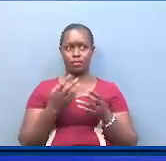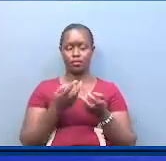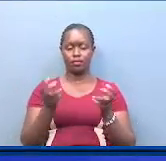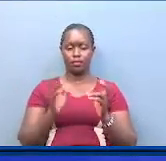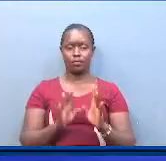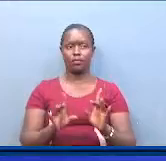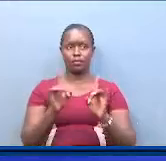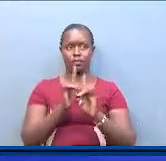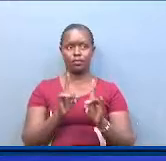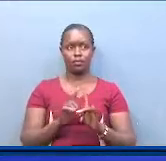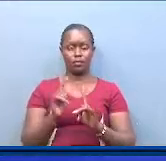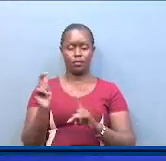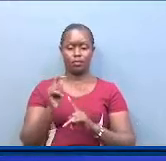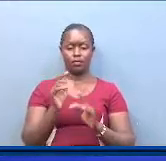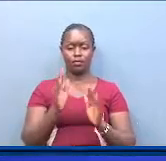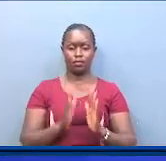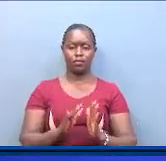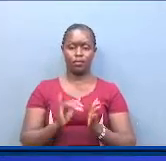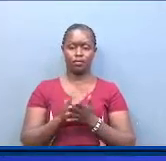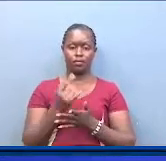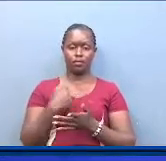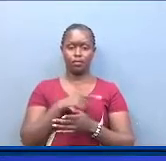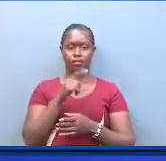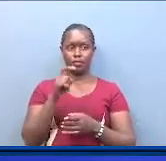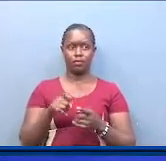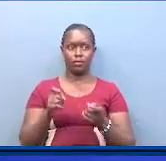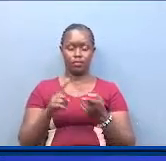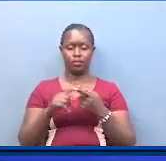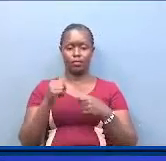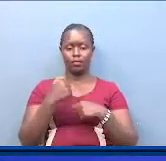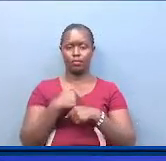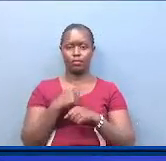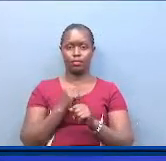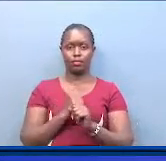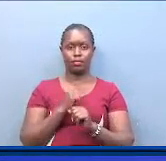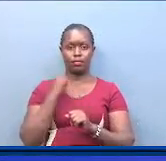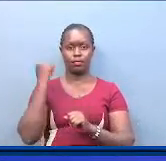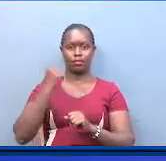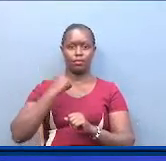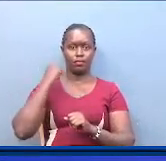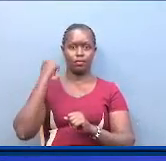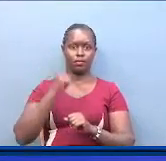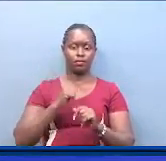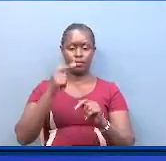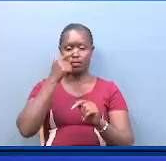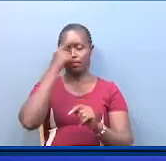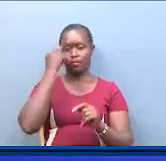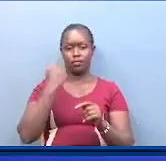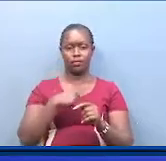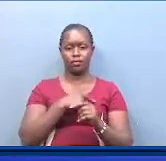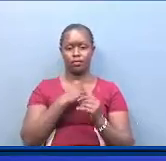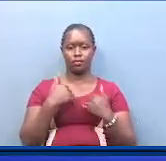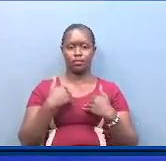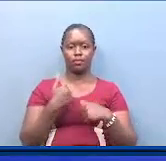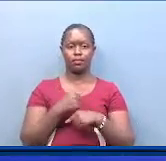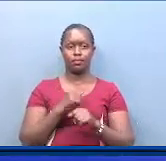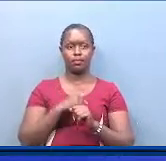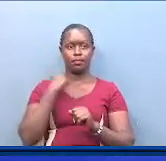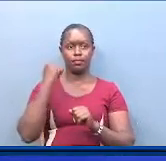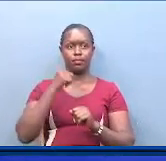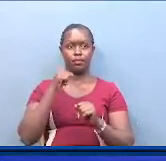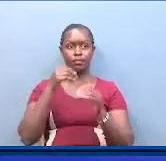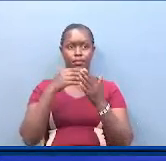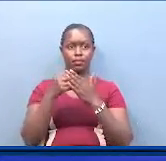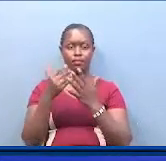viewers and the Republic of Kenya, we must construct politics, because we have made politics a